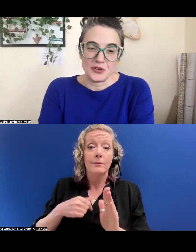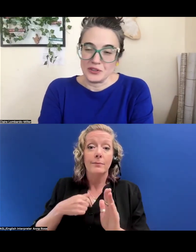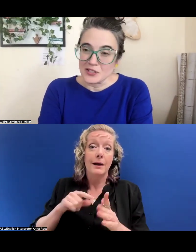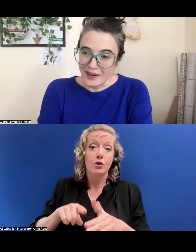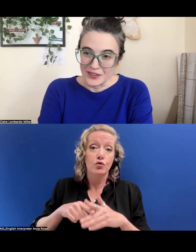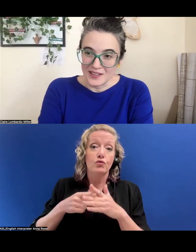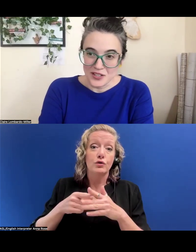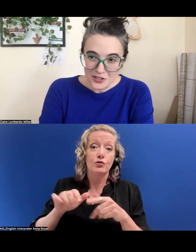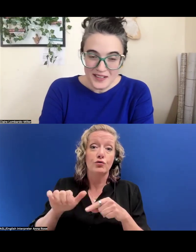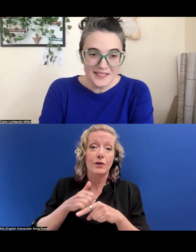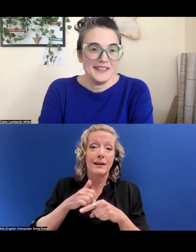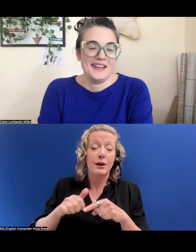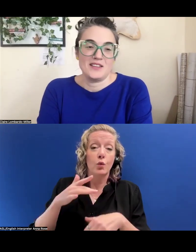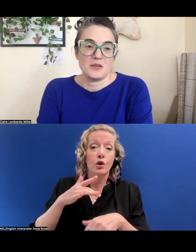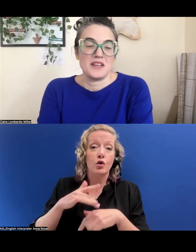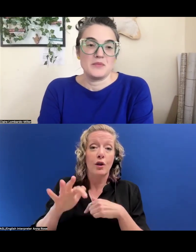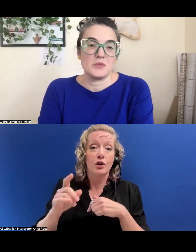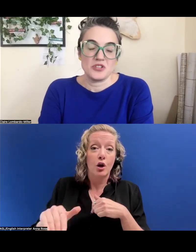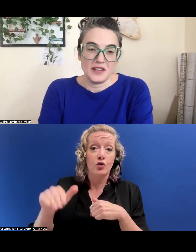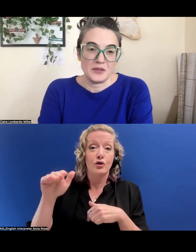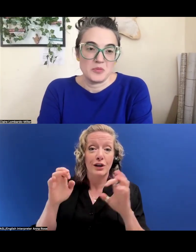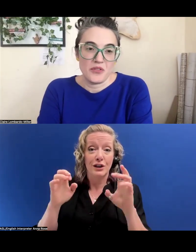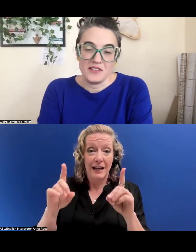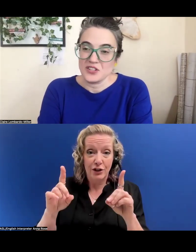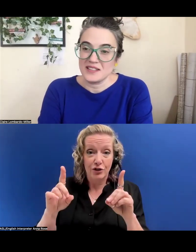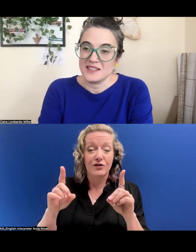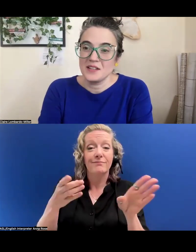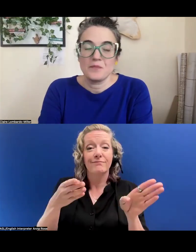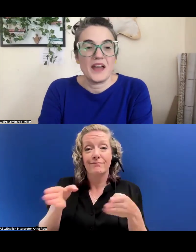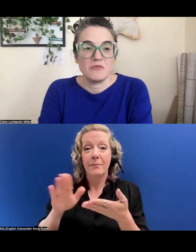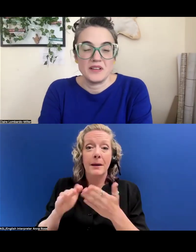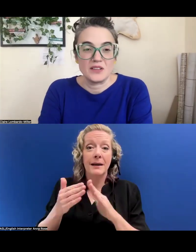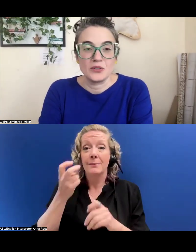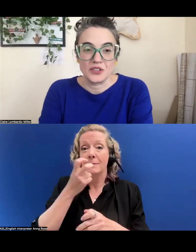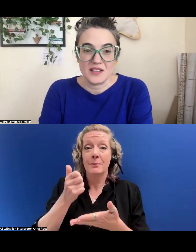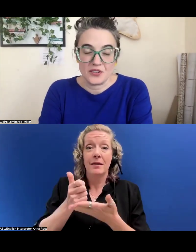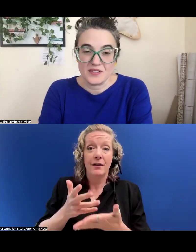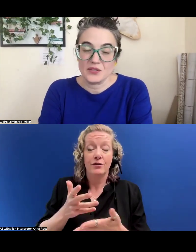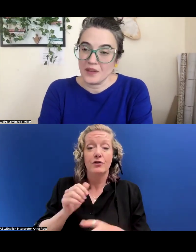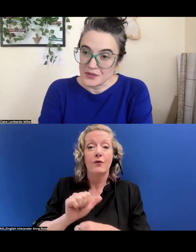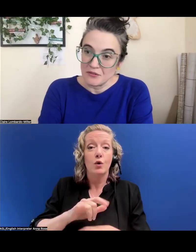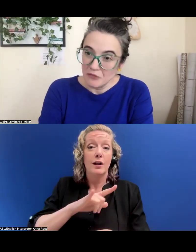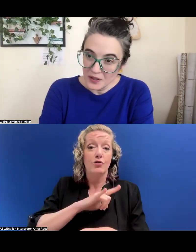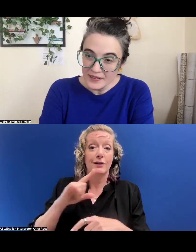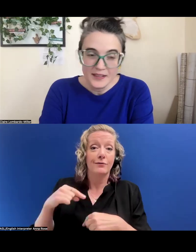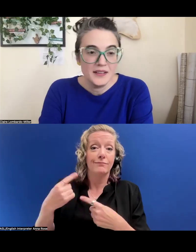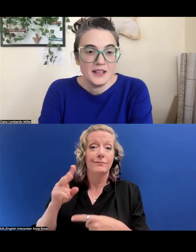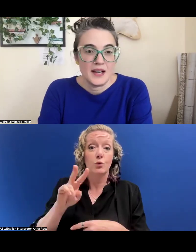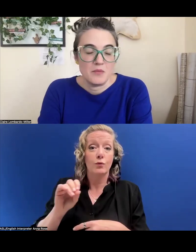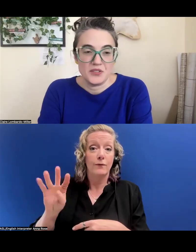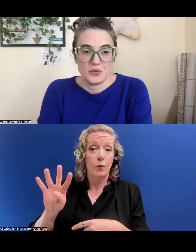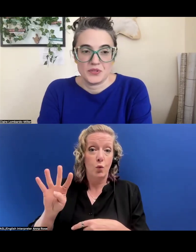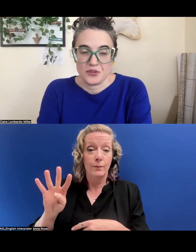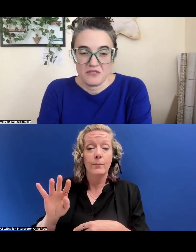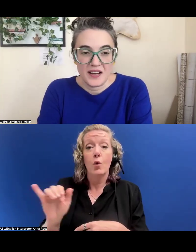actually in early childhood education, and then I became a speech and language pathologist. I've been at the Learning Center since 2004.